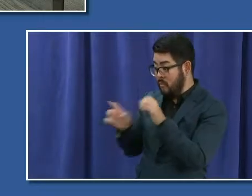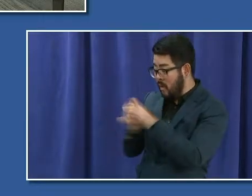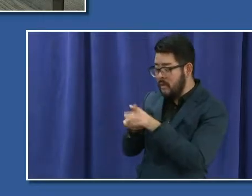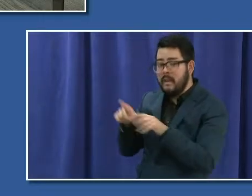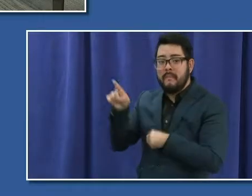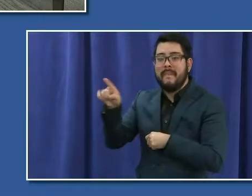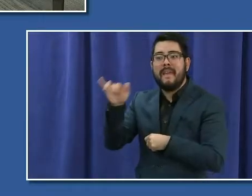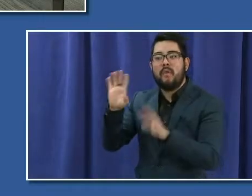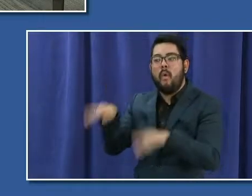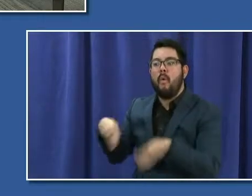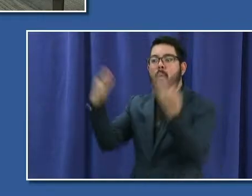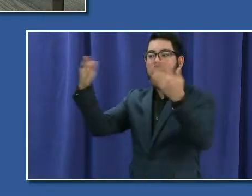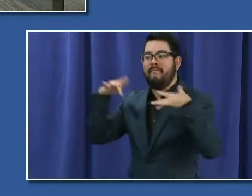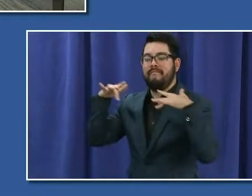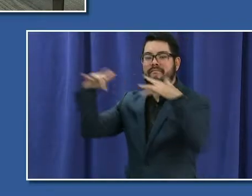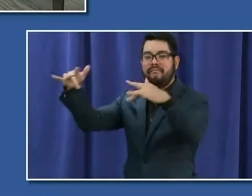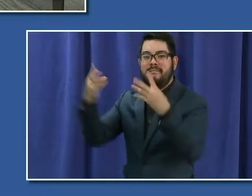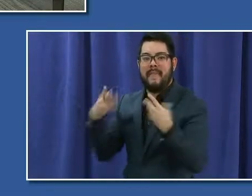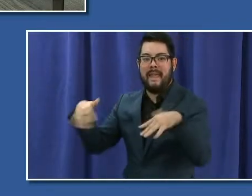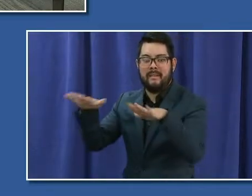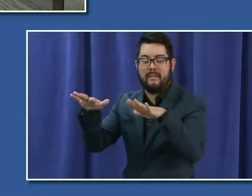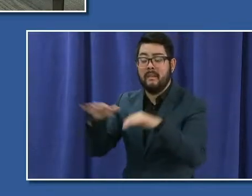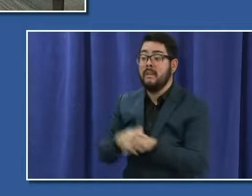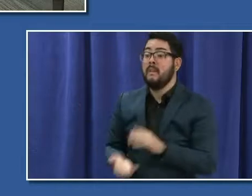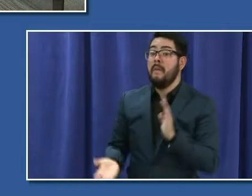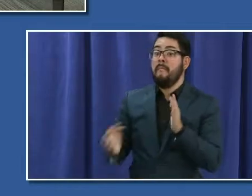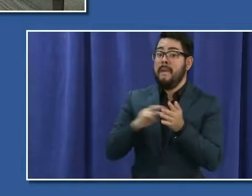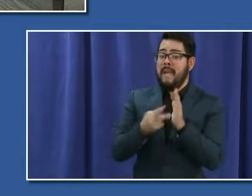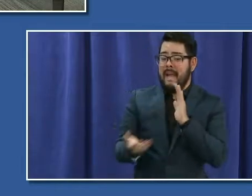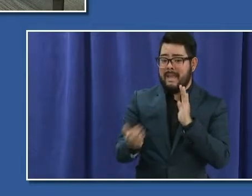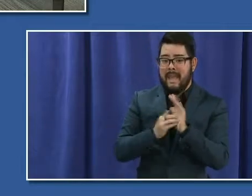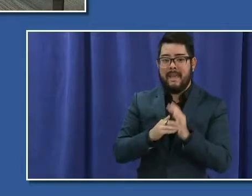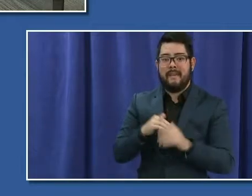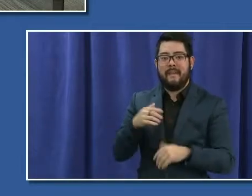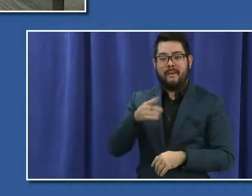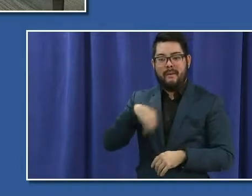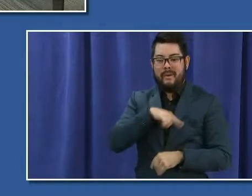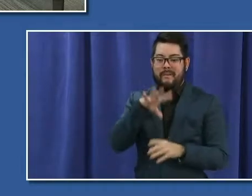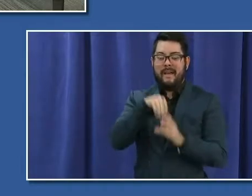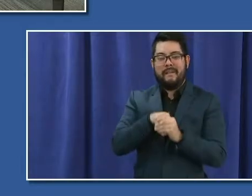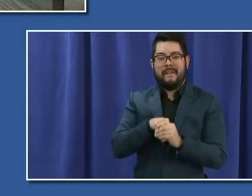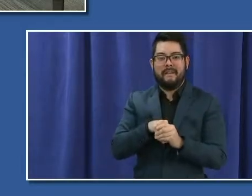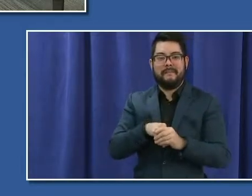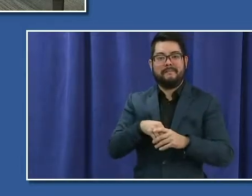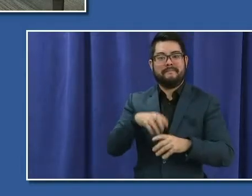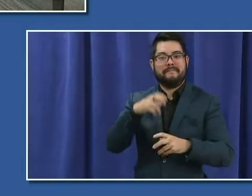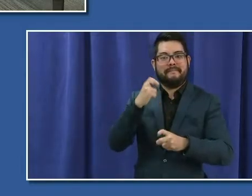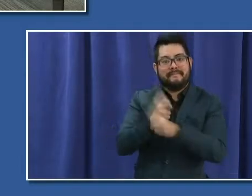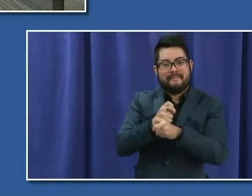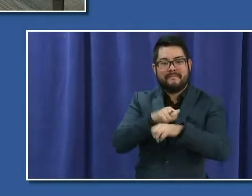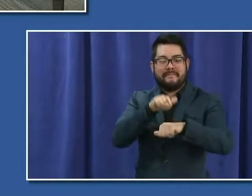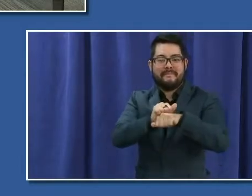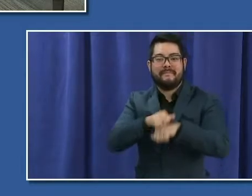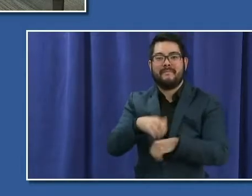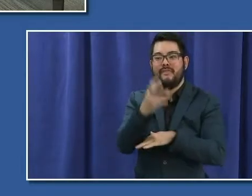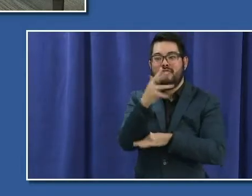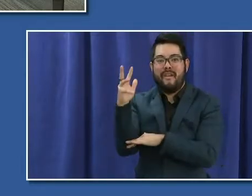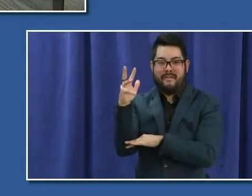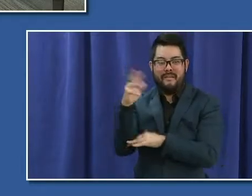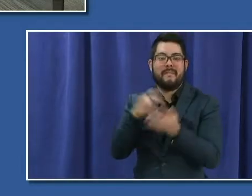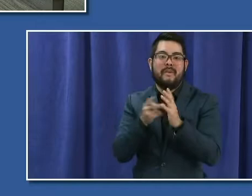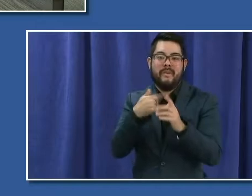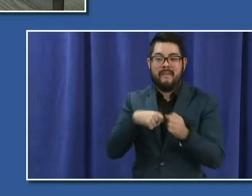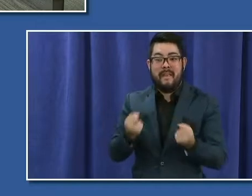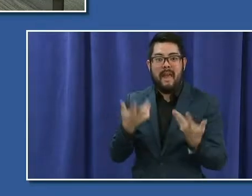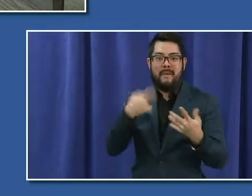all open land, right? Wow. It's, again, we live in a concrete jungle, basically. We have a lot of urban infrastructure that we have to account